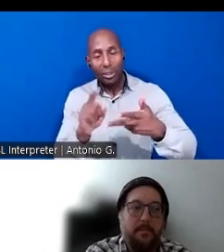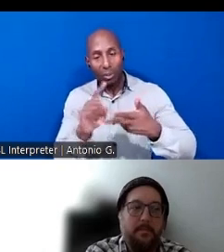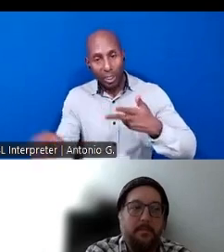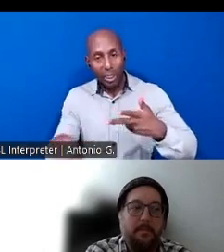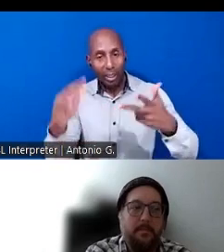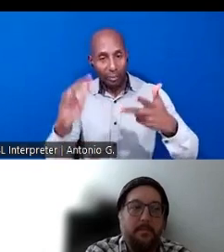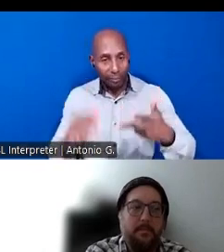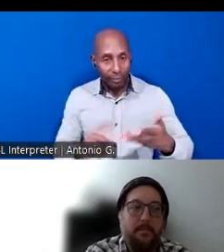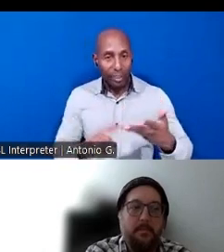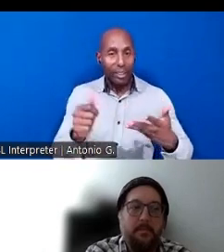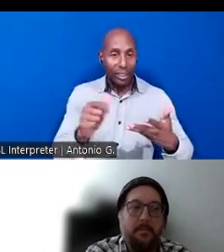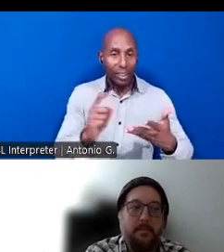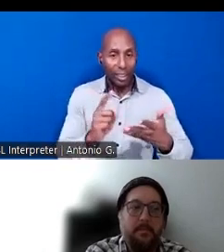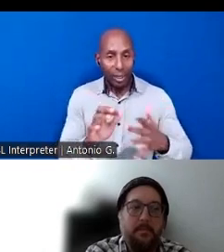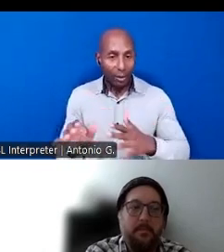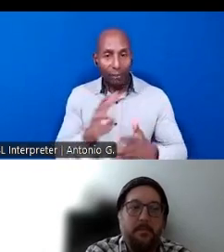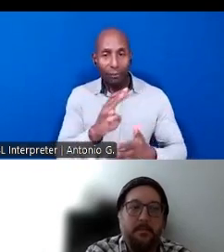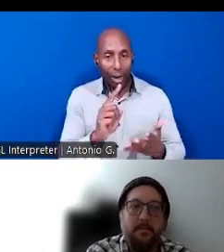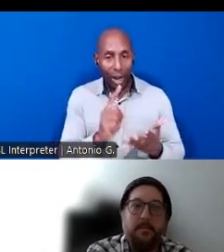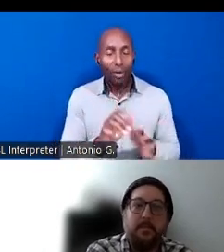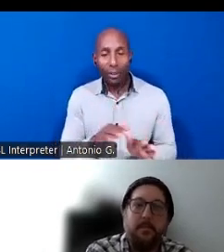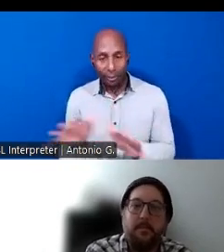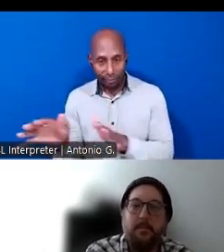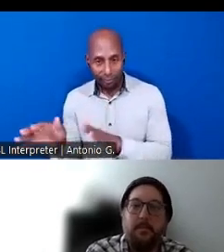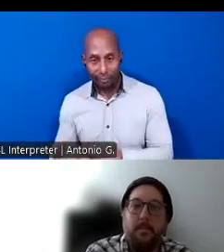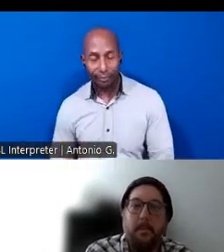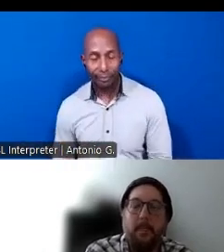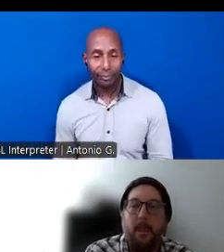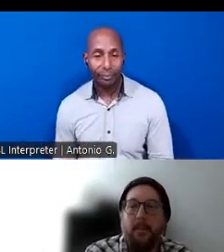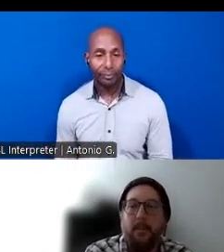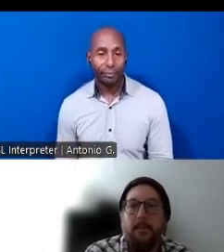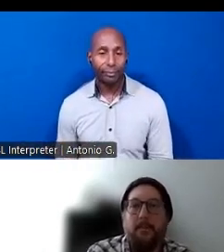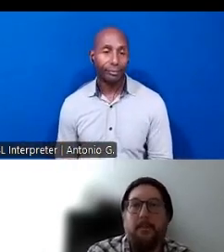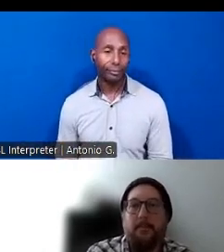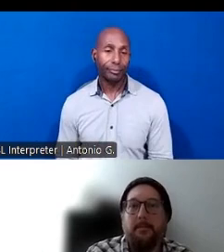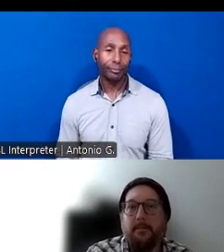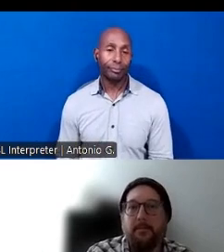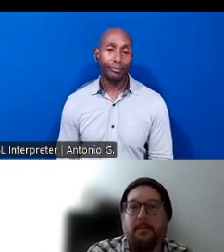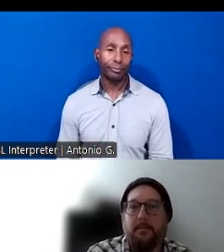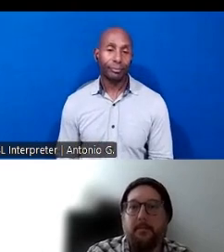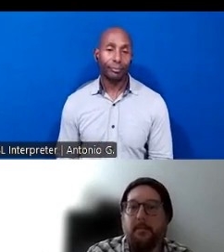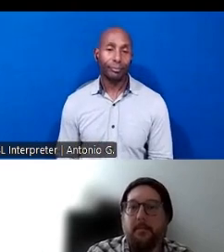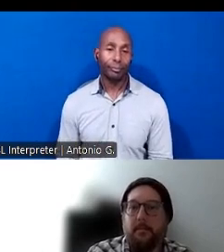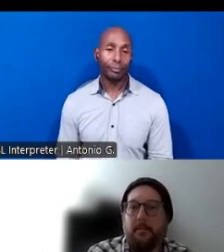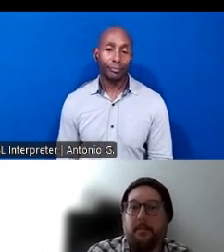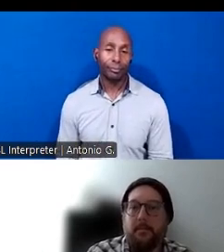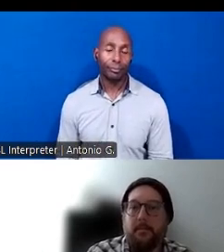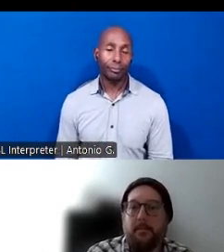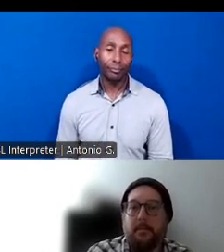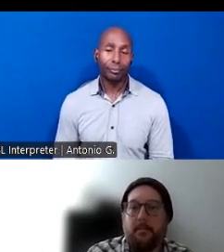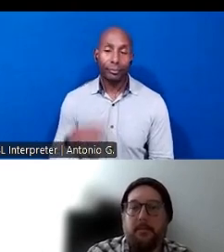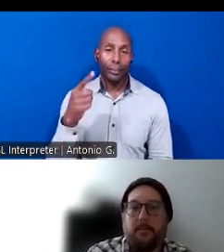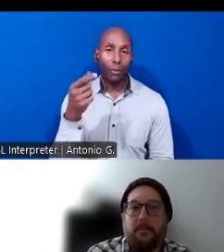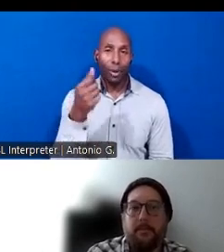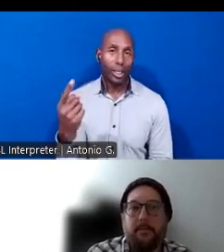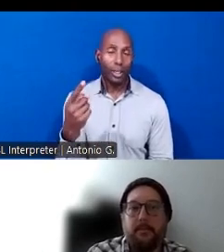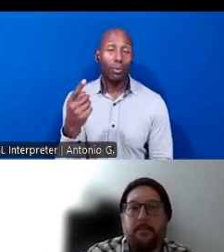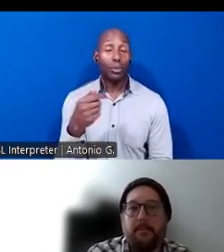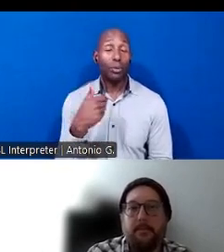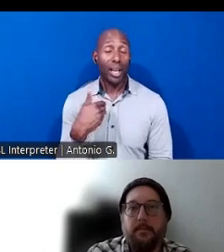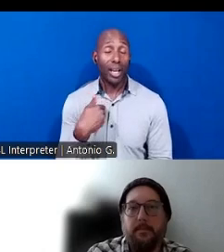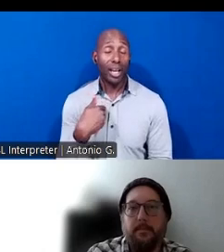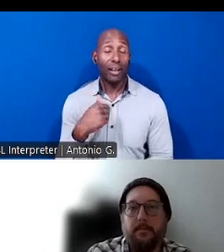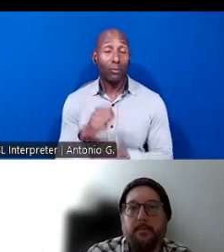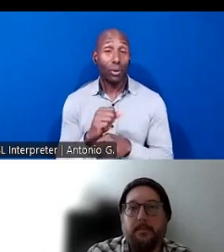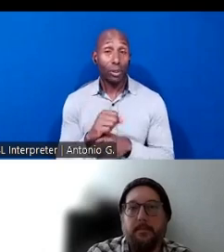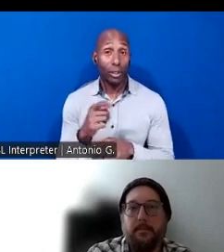0.4 FTEs. And so you can basically do that for any person that you have working that you want to calculate their